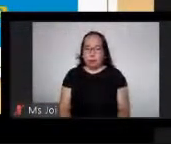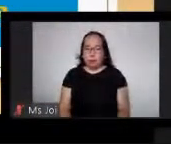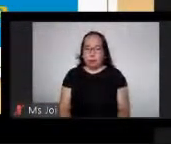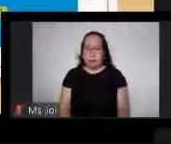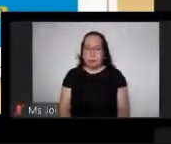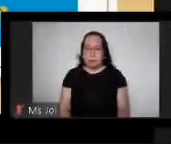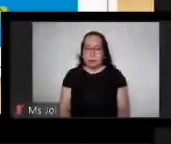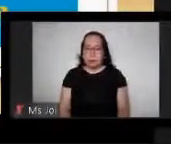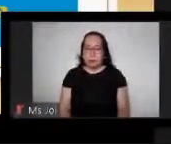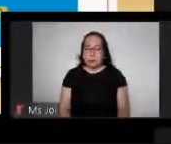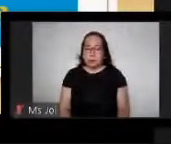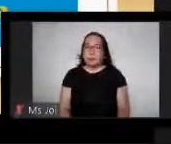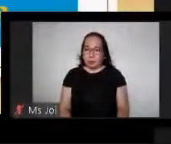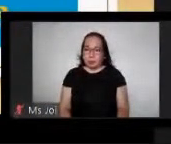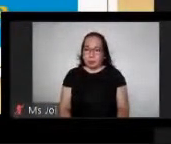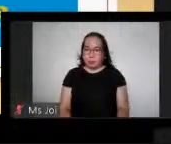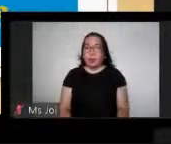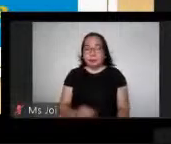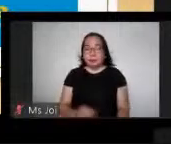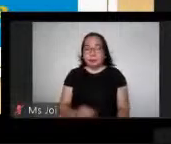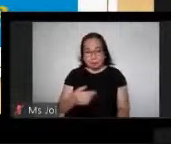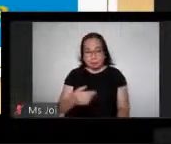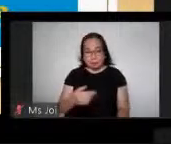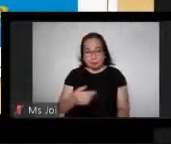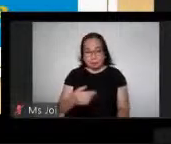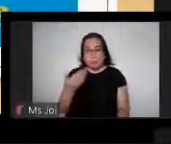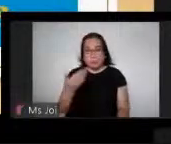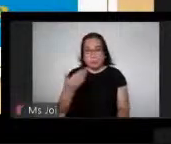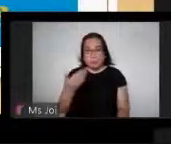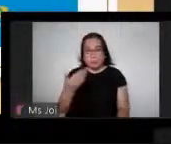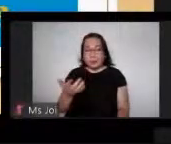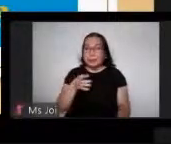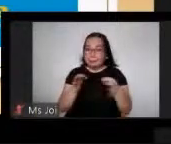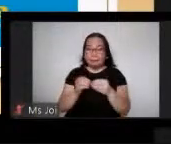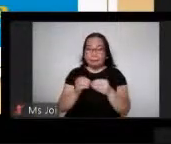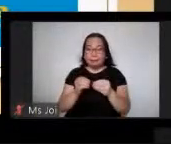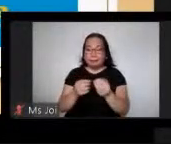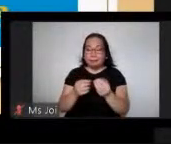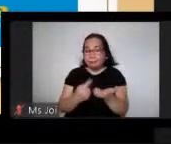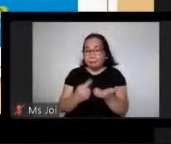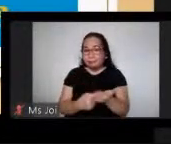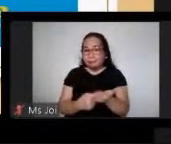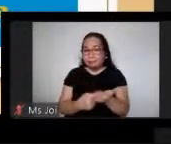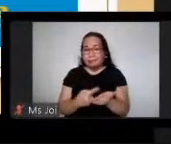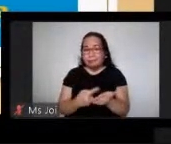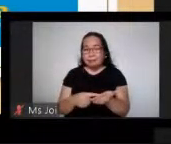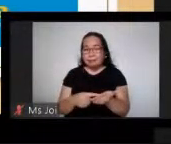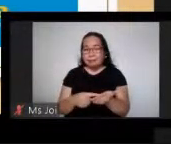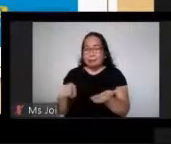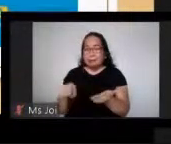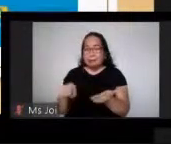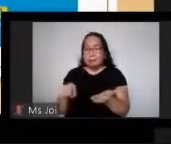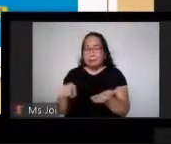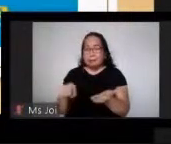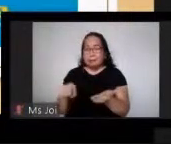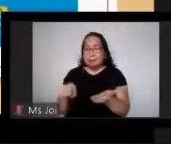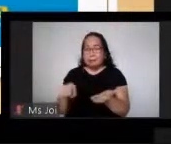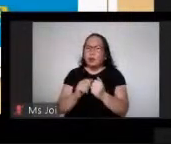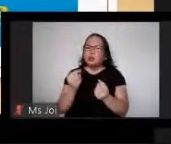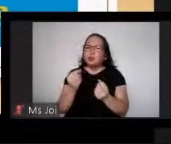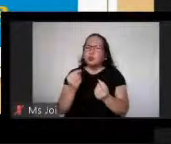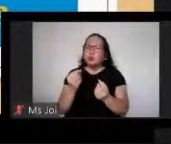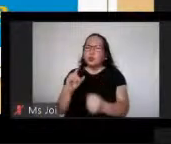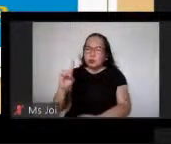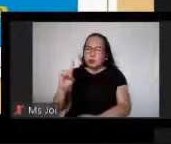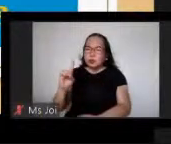so isang one thing is ano po yung mga disinfectants na gamitin to wipe down